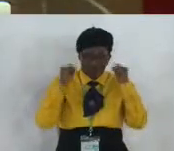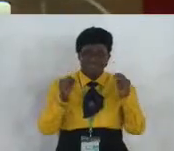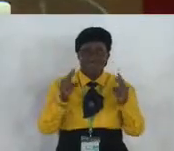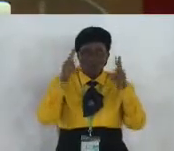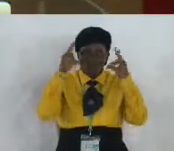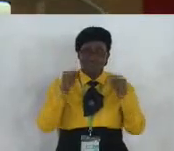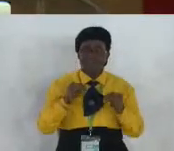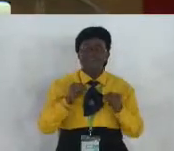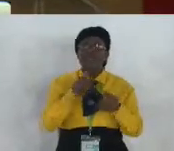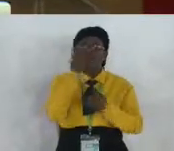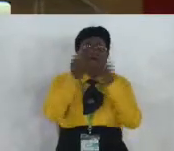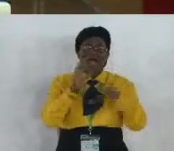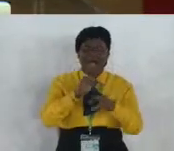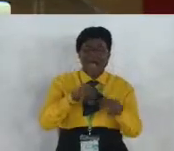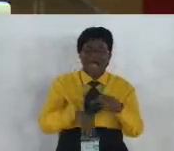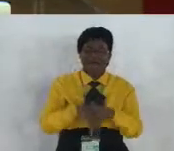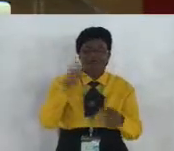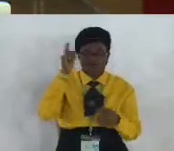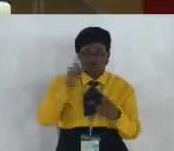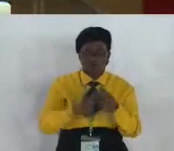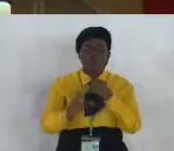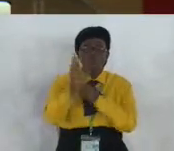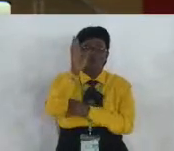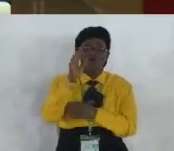God said, hey, Moses,